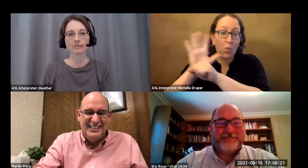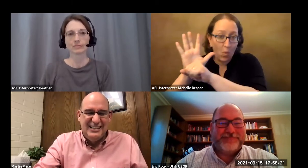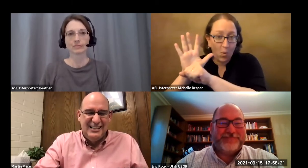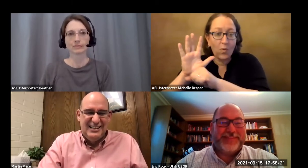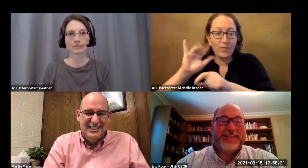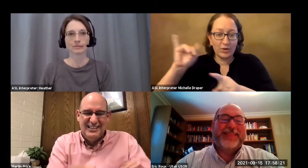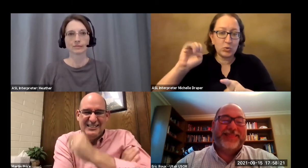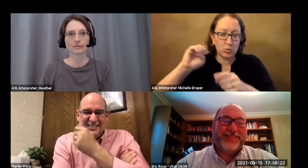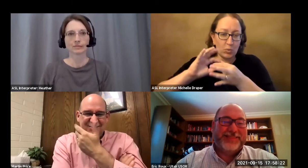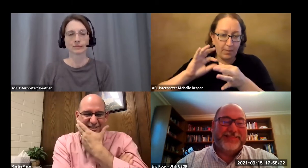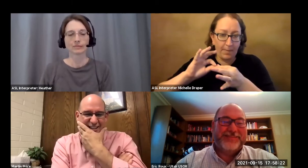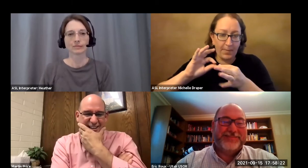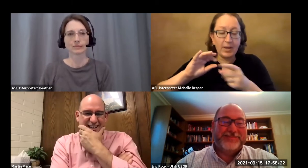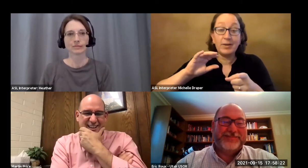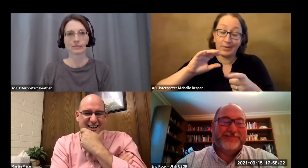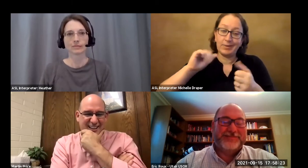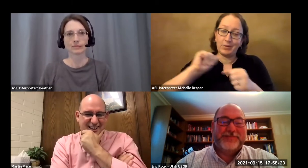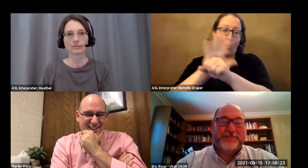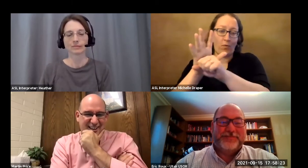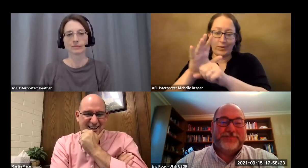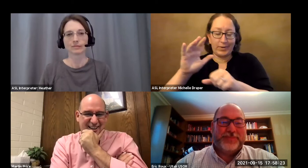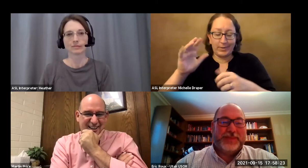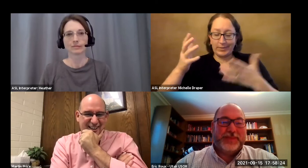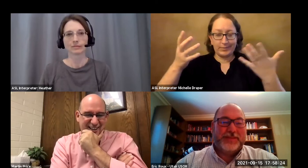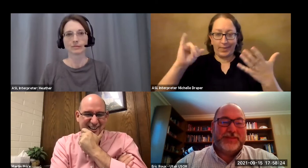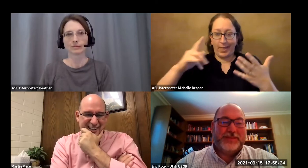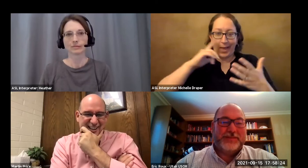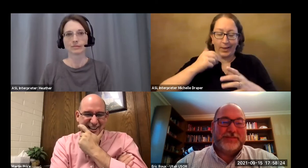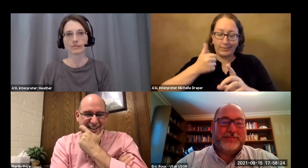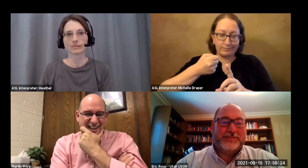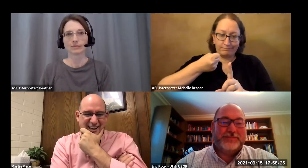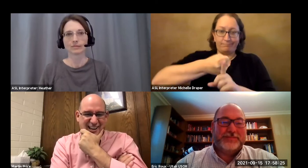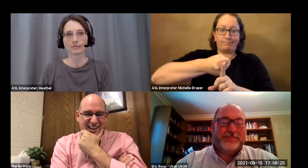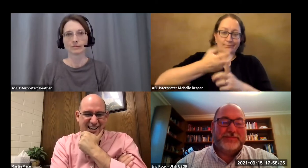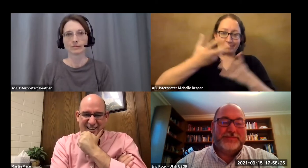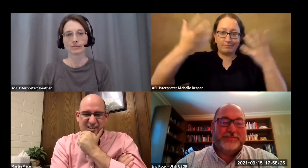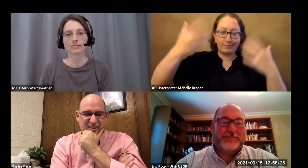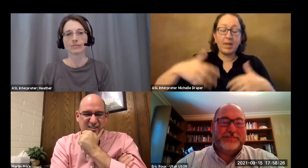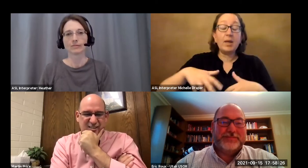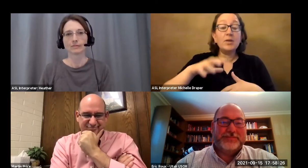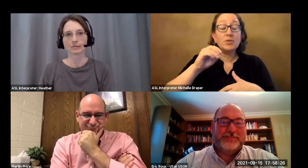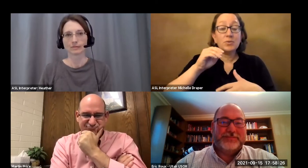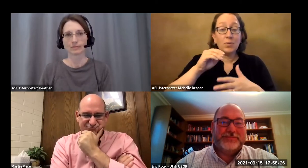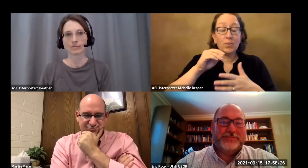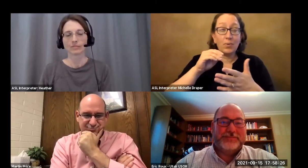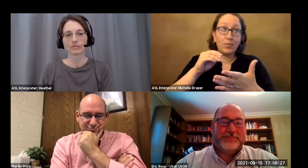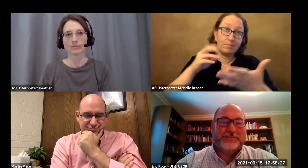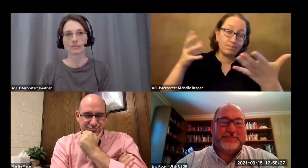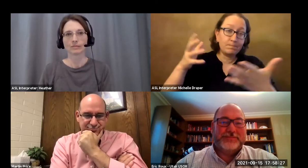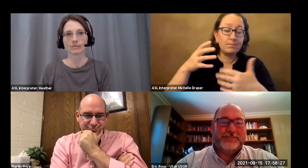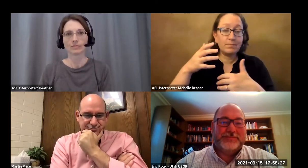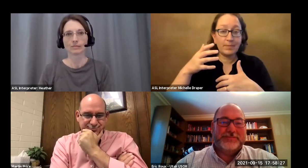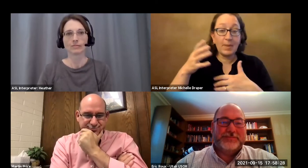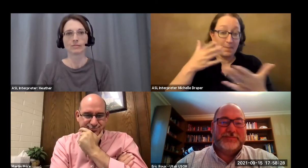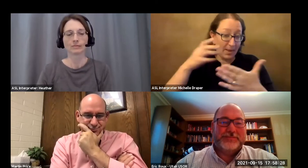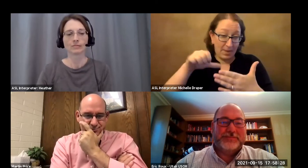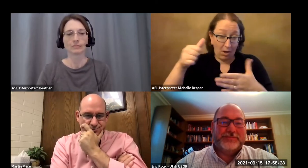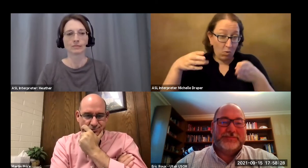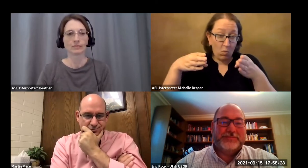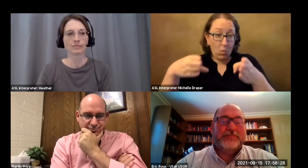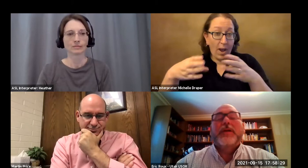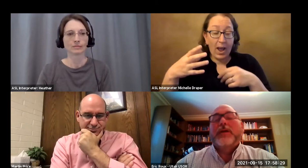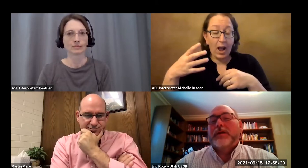COVID is the trump card. So maybe there would be another way